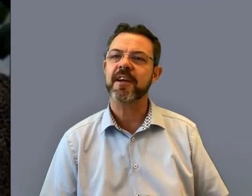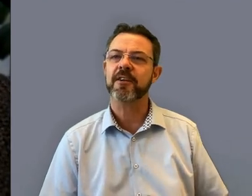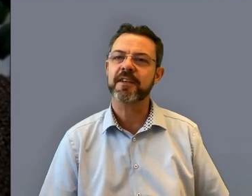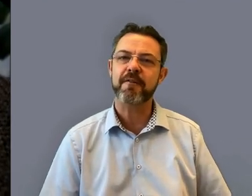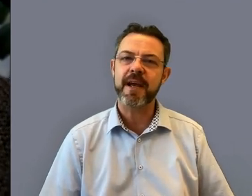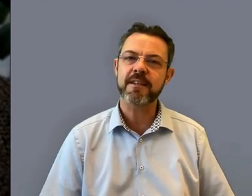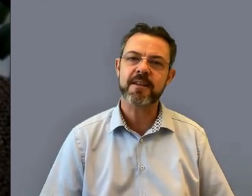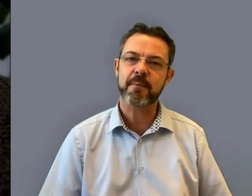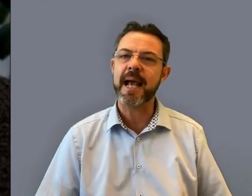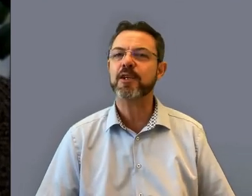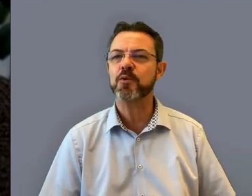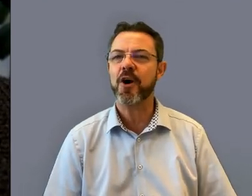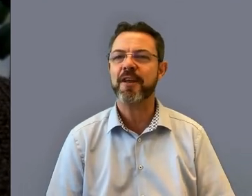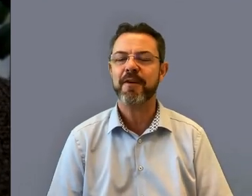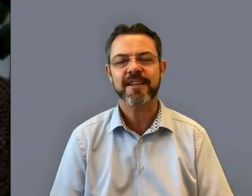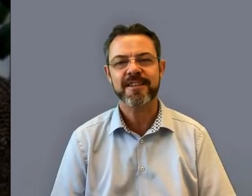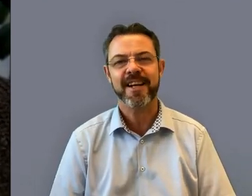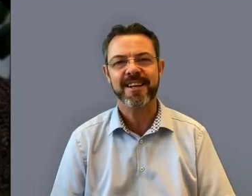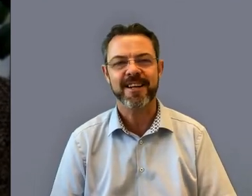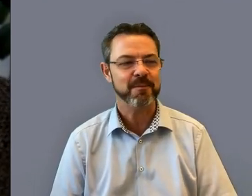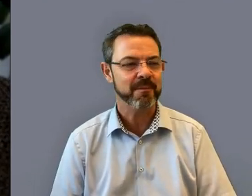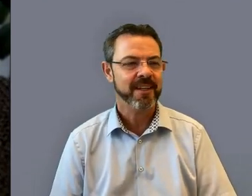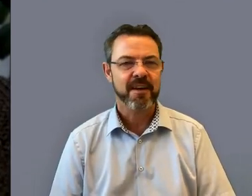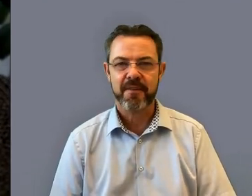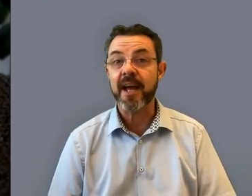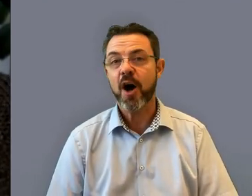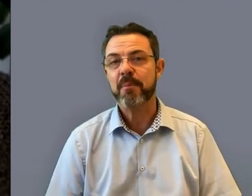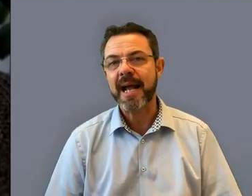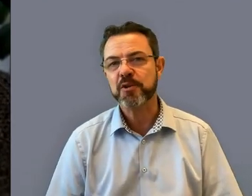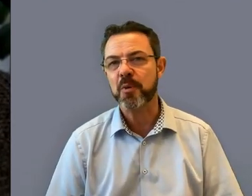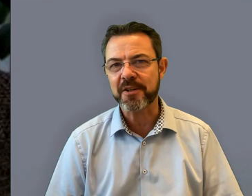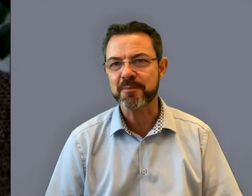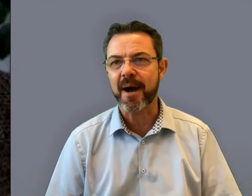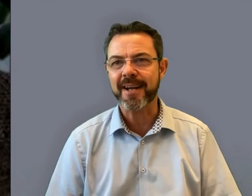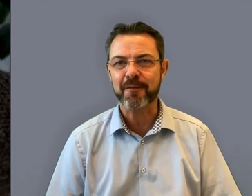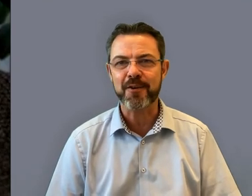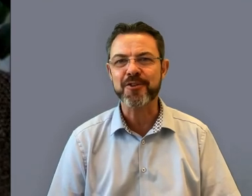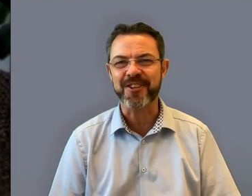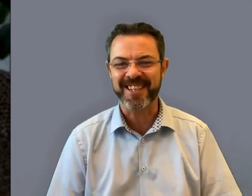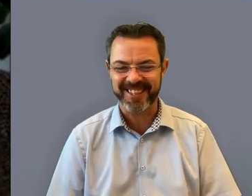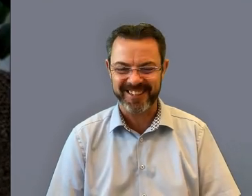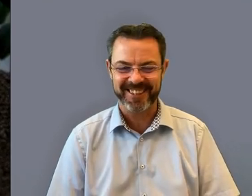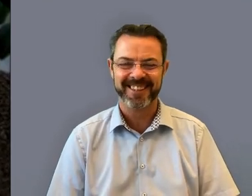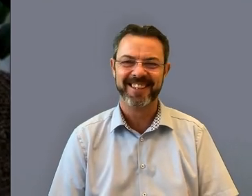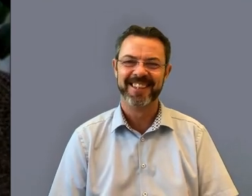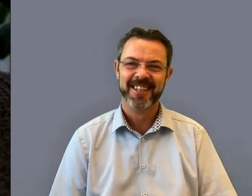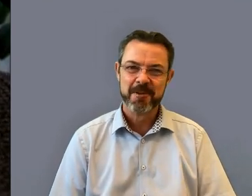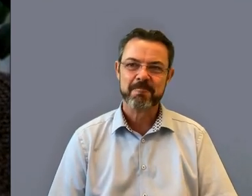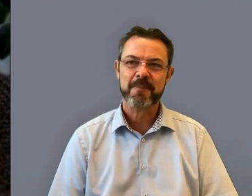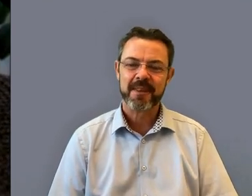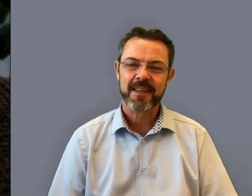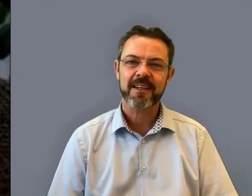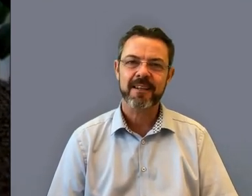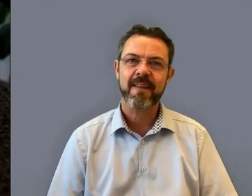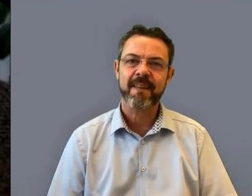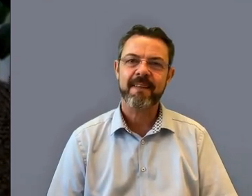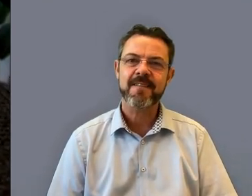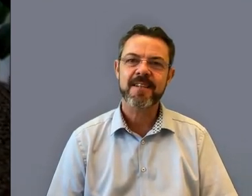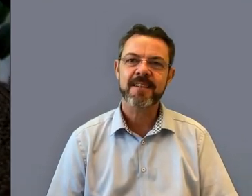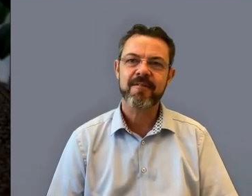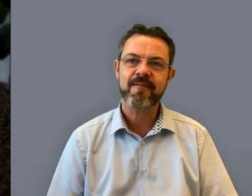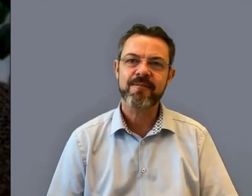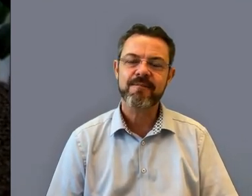If we really talk about the tailed events, the black swan events, then they are black swans by definition. Yeah, exactly. But I mean,